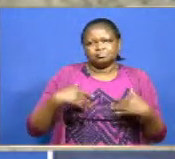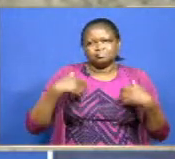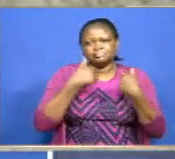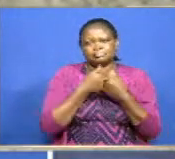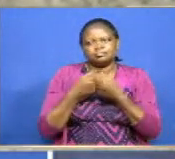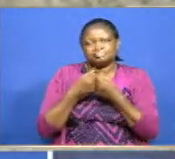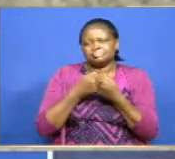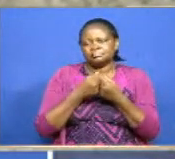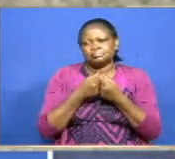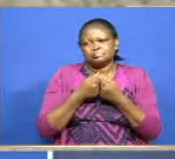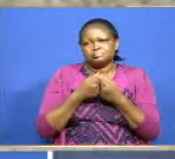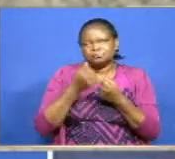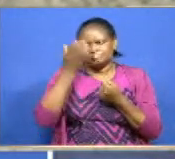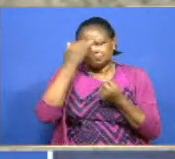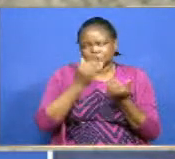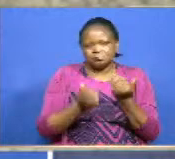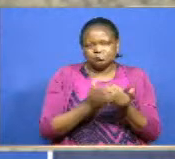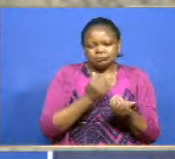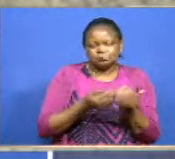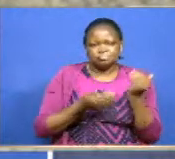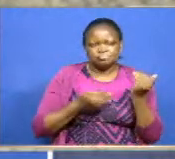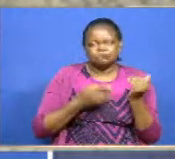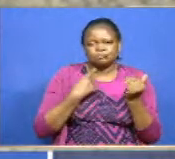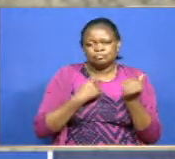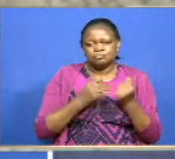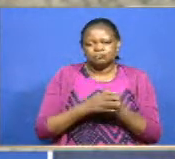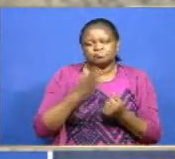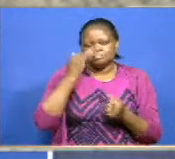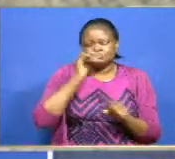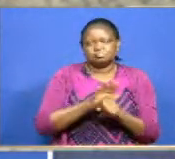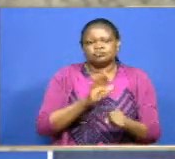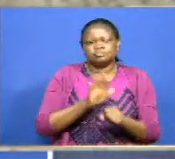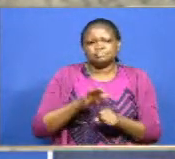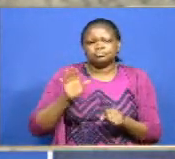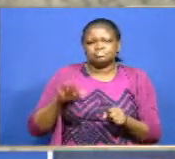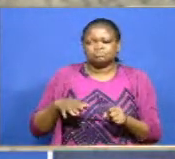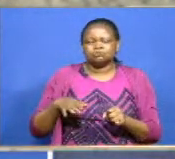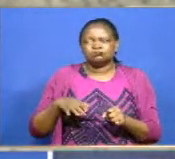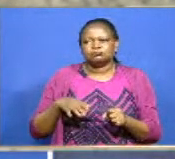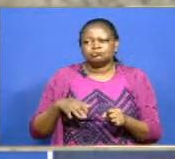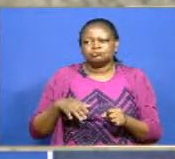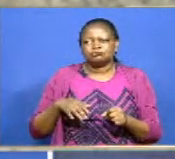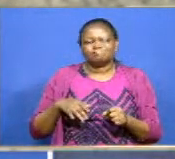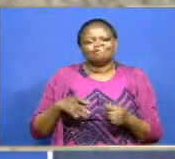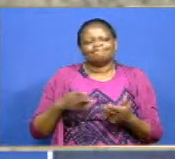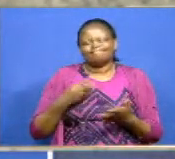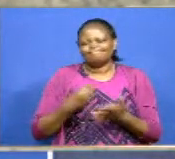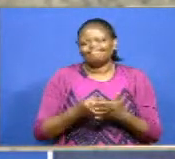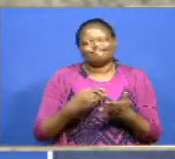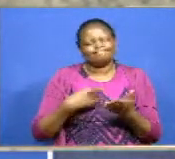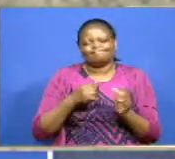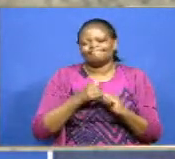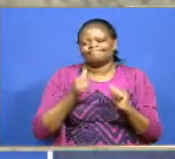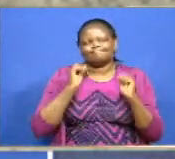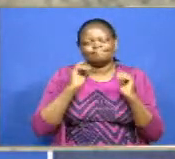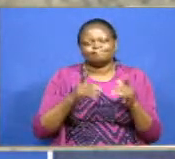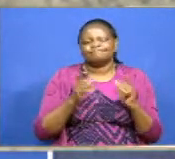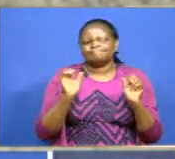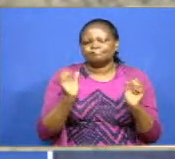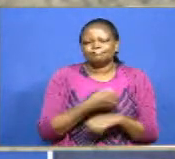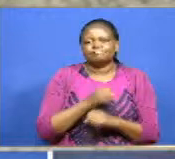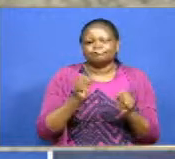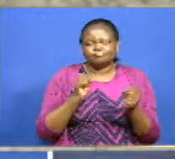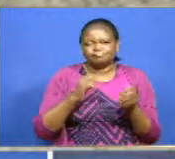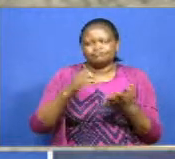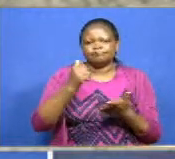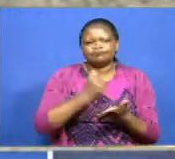there is simply nobody to take care of the baby, because most mothers and fathers are struggling financially. They won't be able to